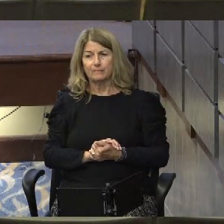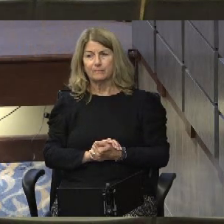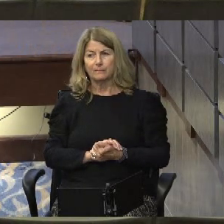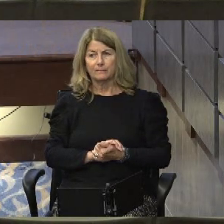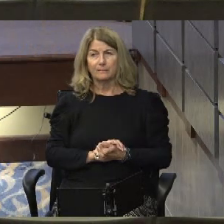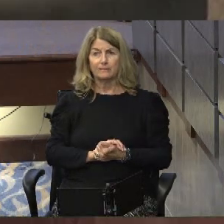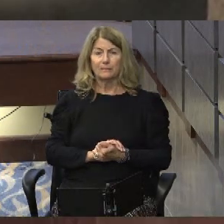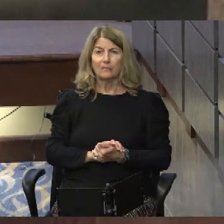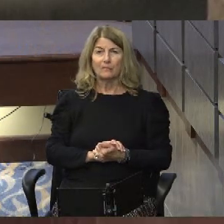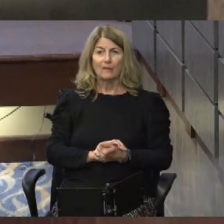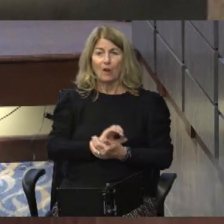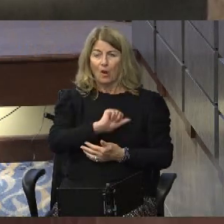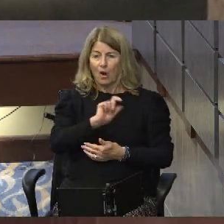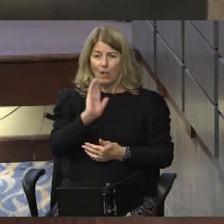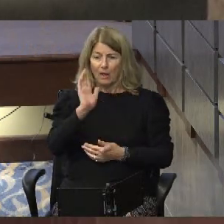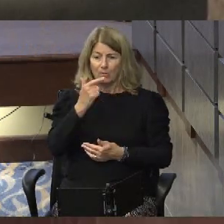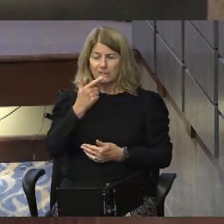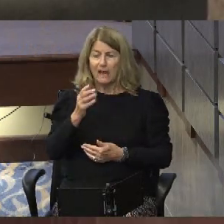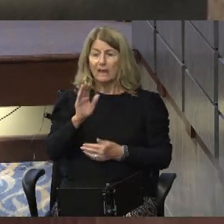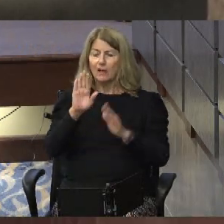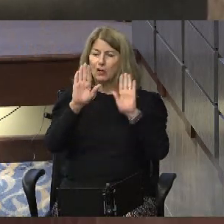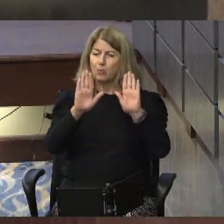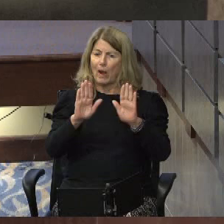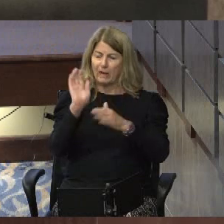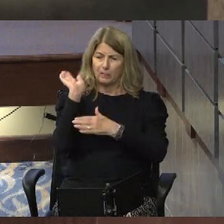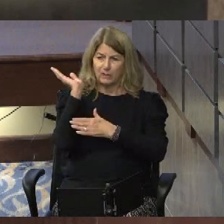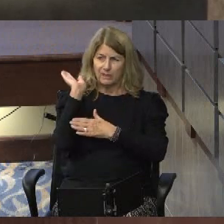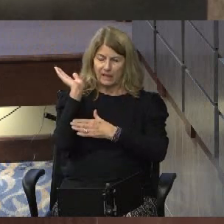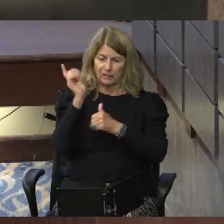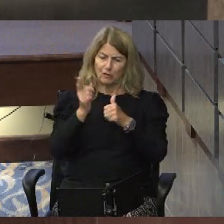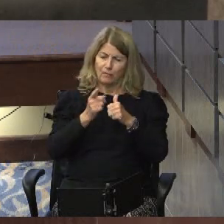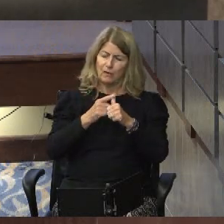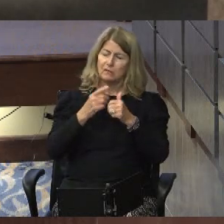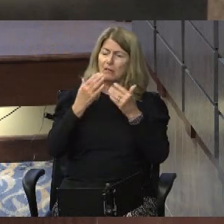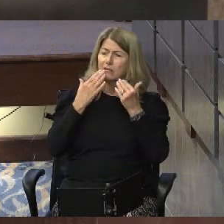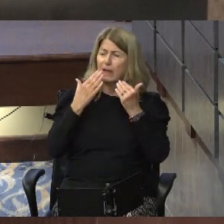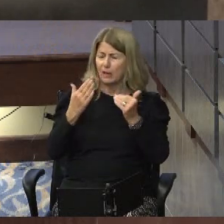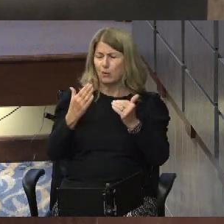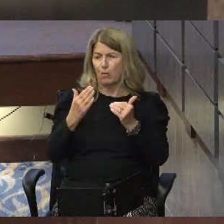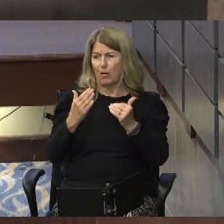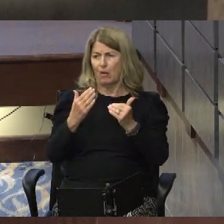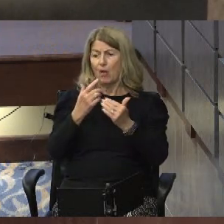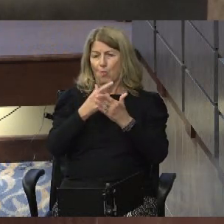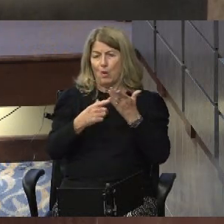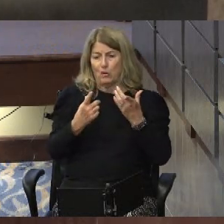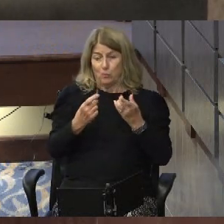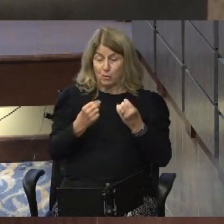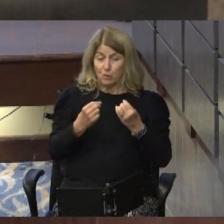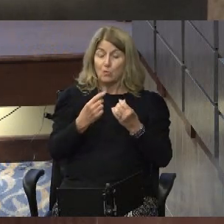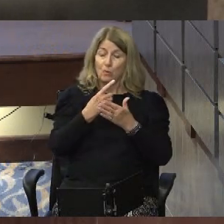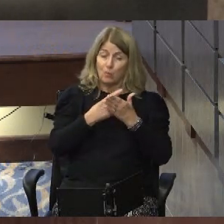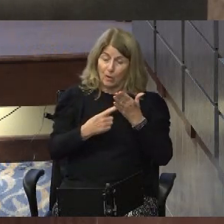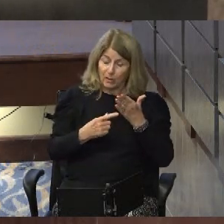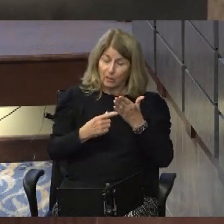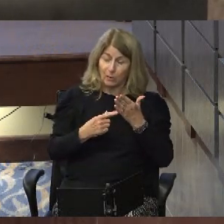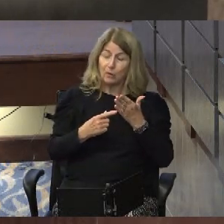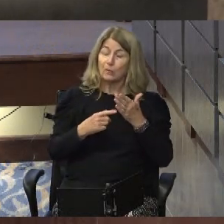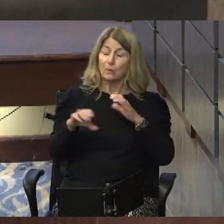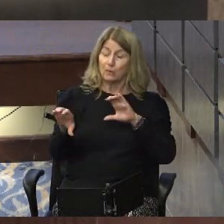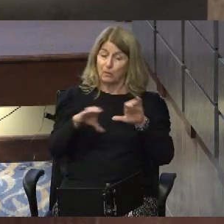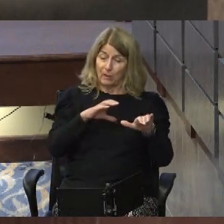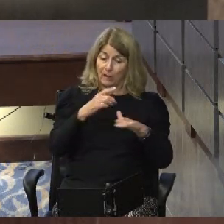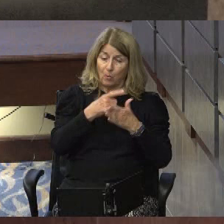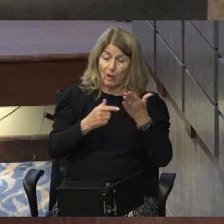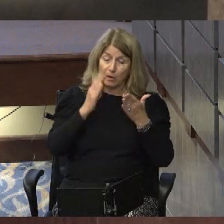All I'll say to this is a great presentation. I think that, first of all, thank you all. Thank you all for what you do, for what you've done, for what you continue to do in the future.